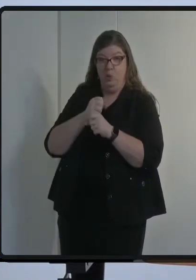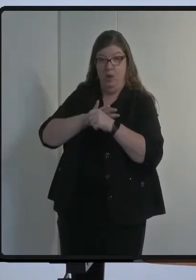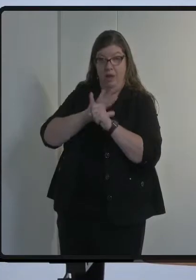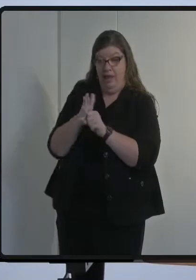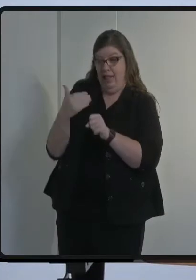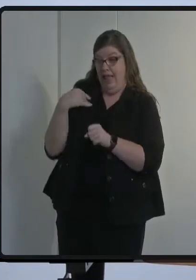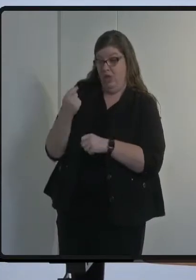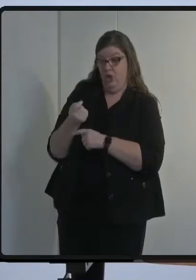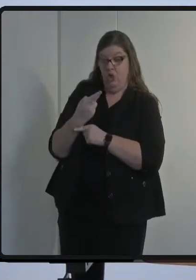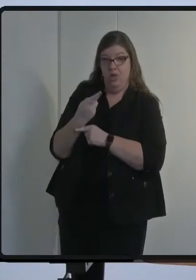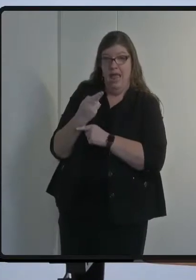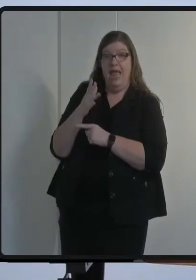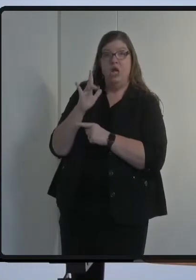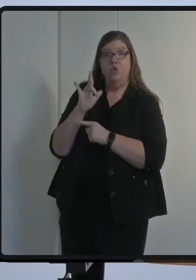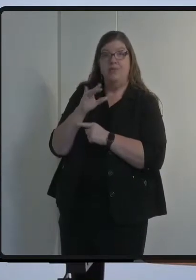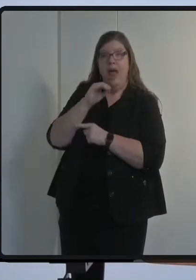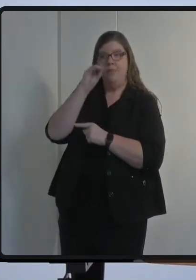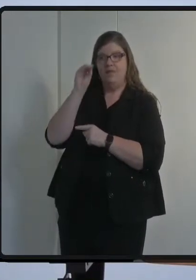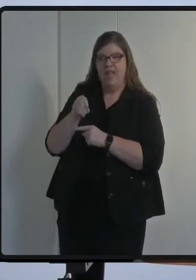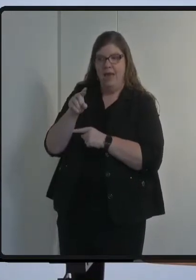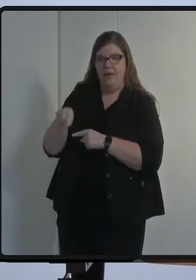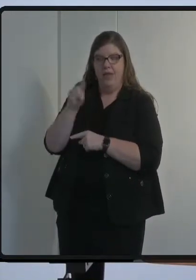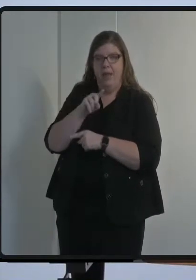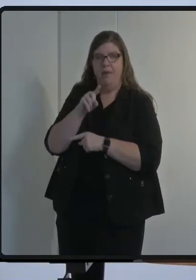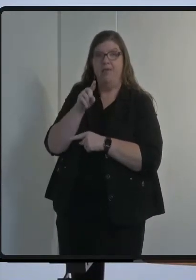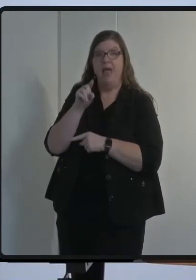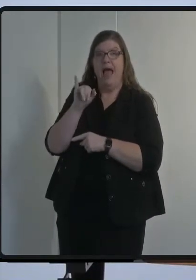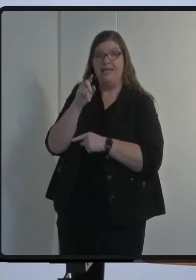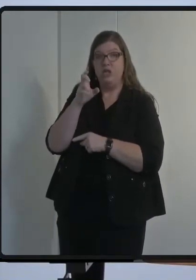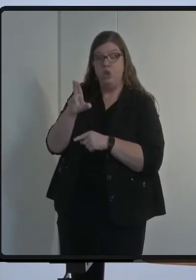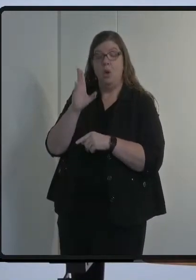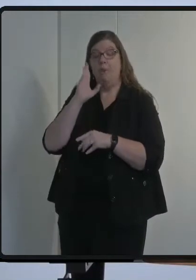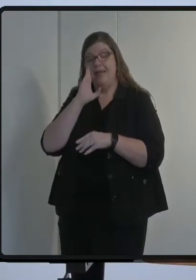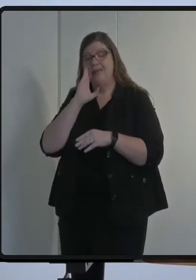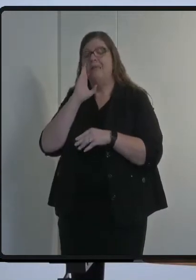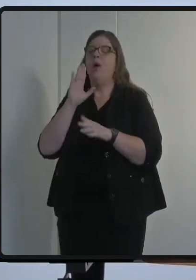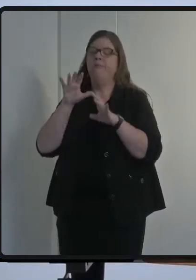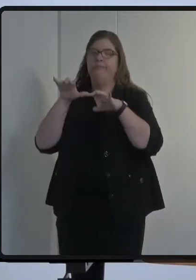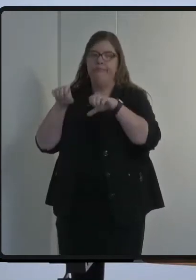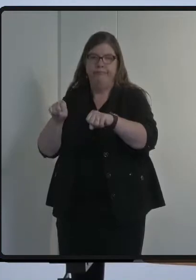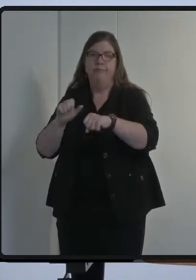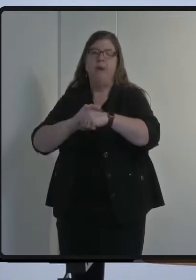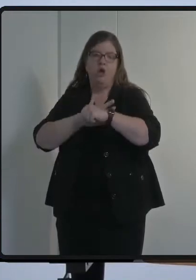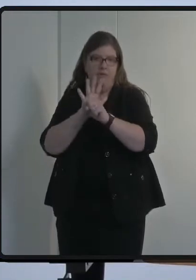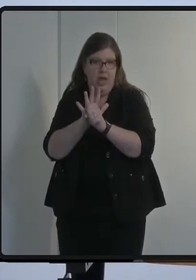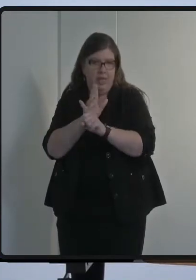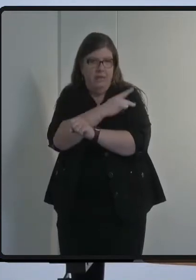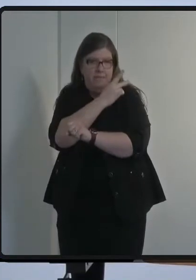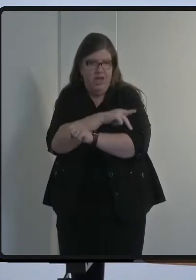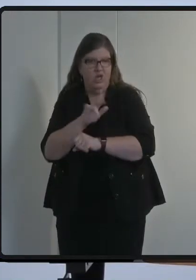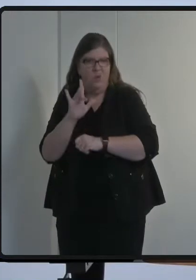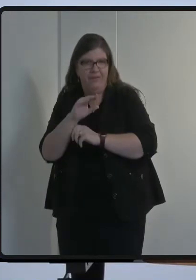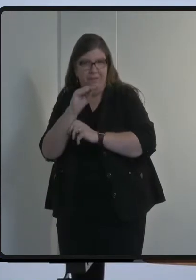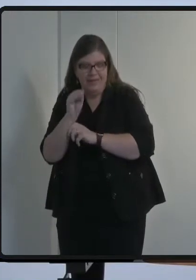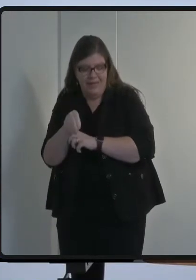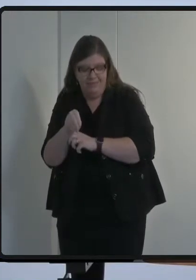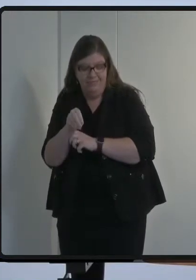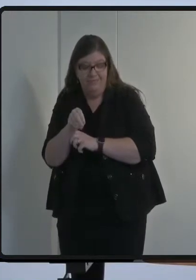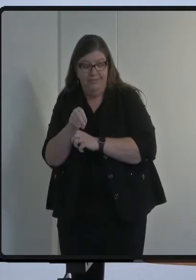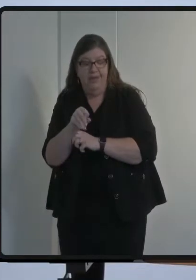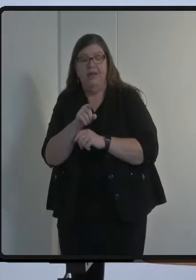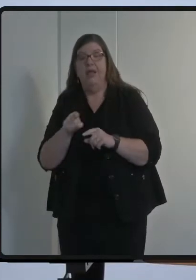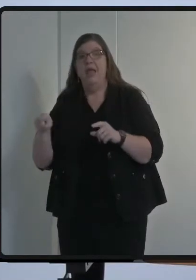almost 25% of intensive care unit beds are now occupied by COVID-19 patients. The figure rises to 40%